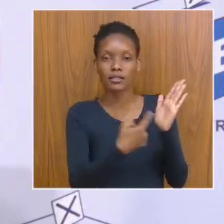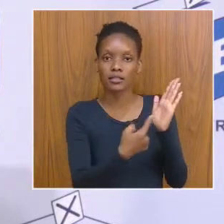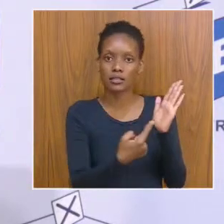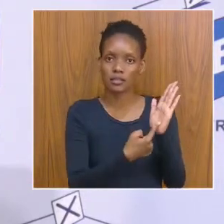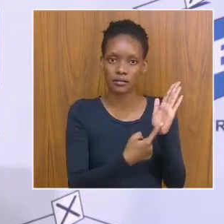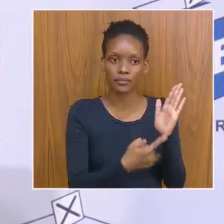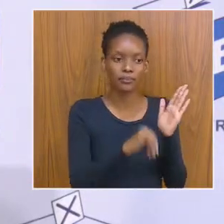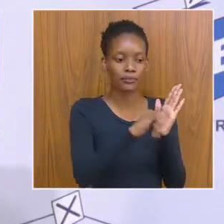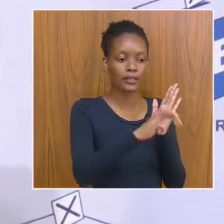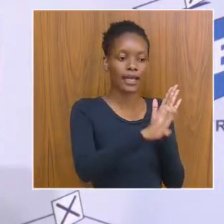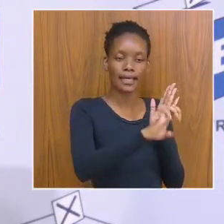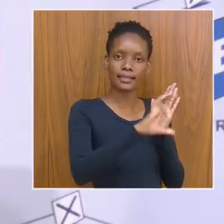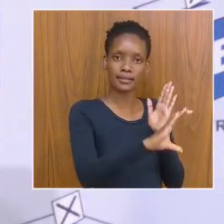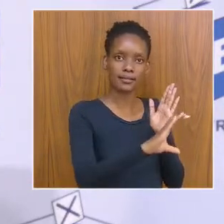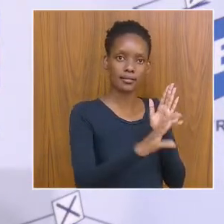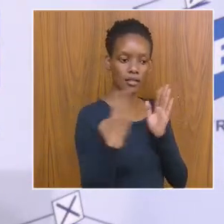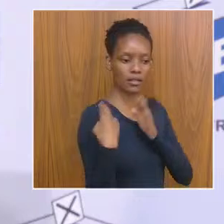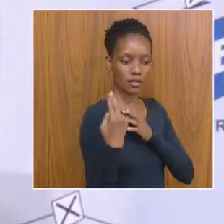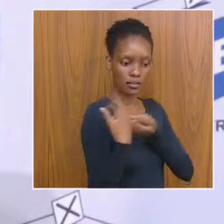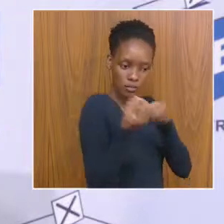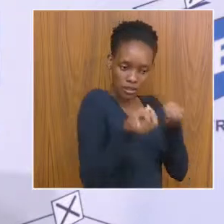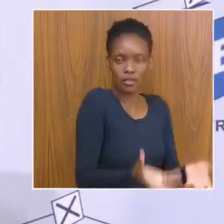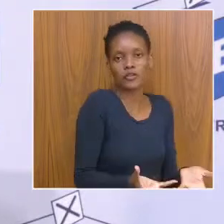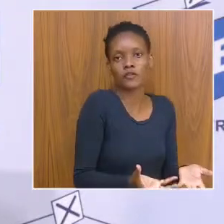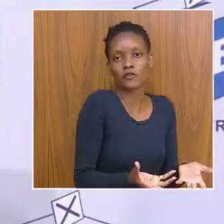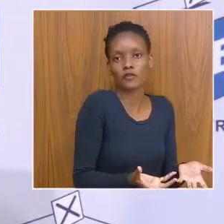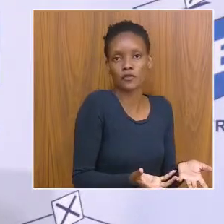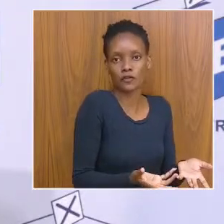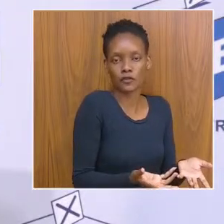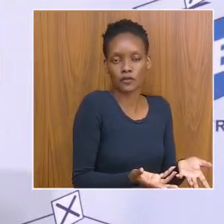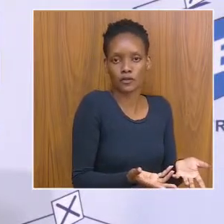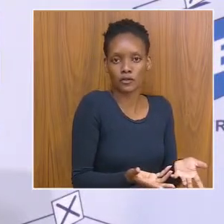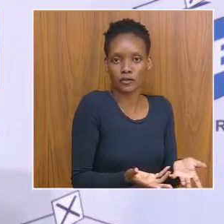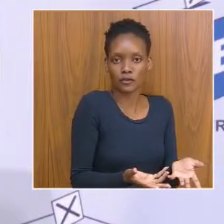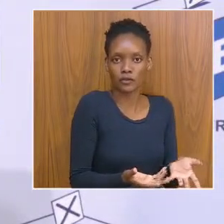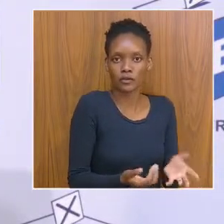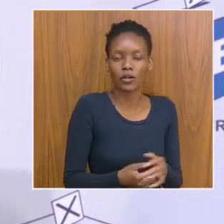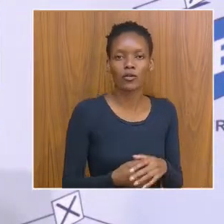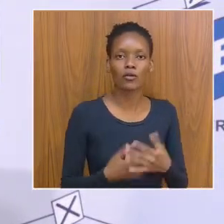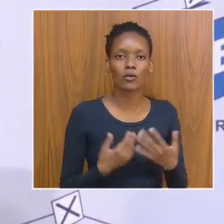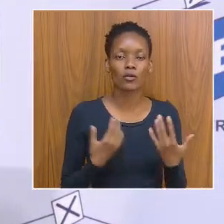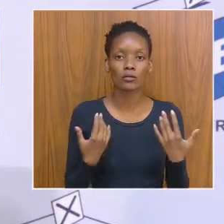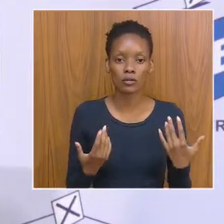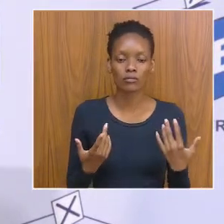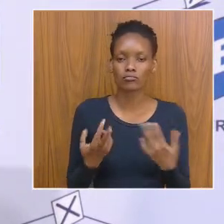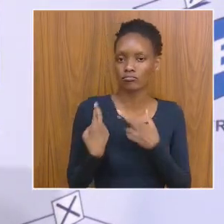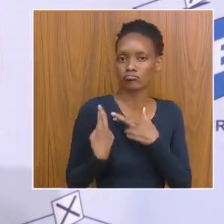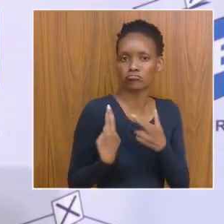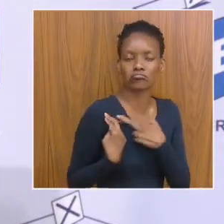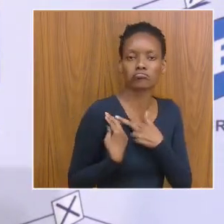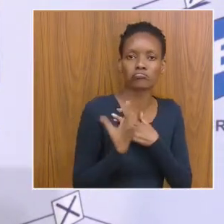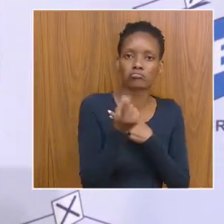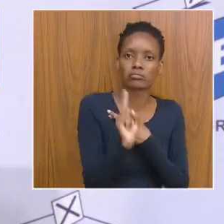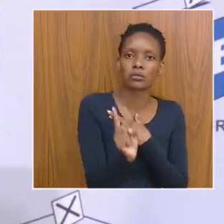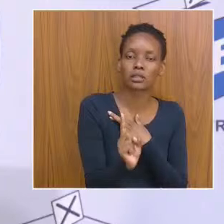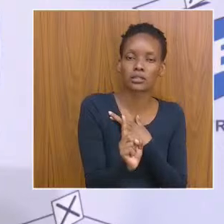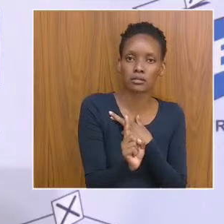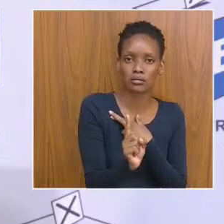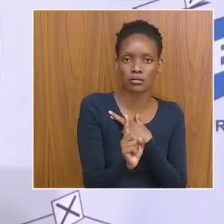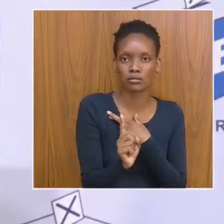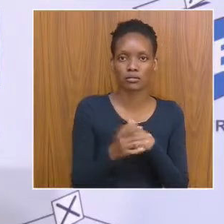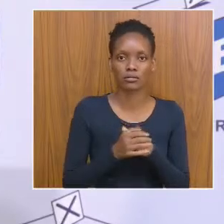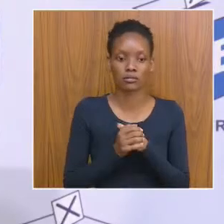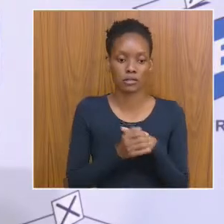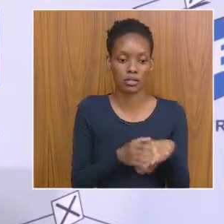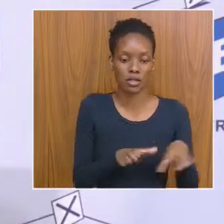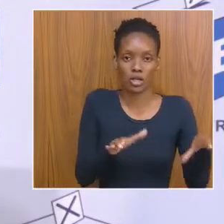on the IEC as it relates to the candidate nomination process. Among those, it says the